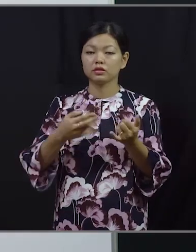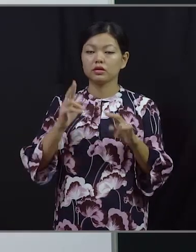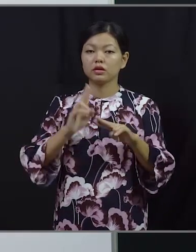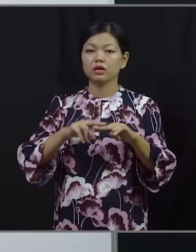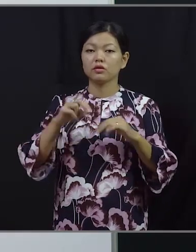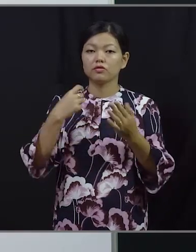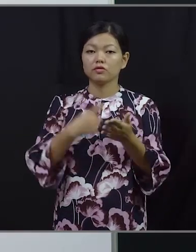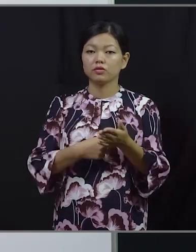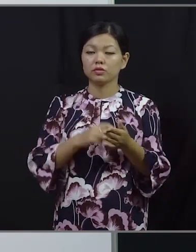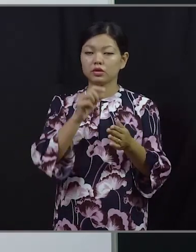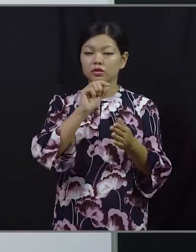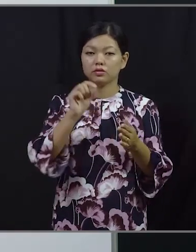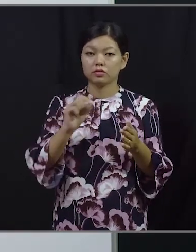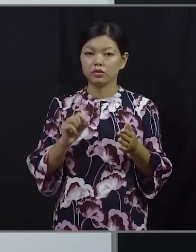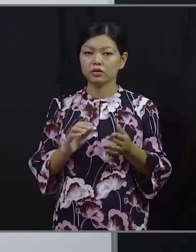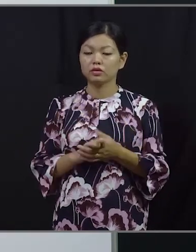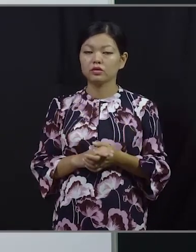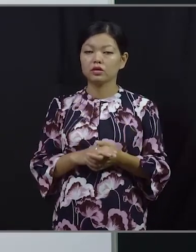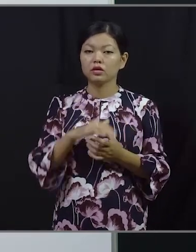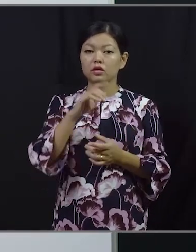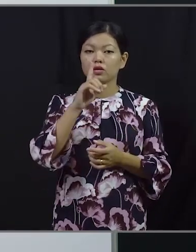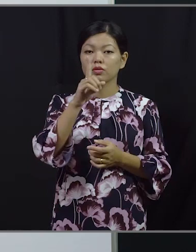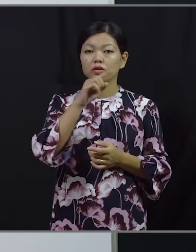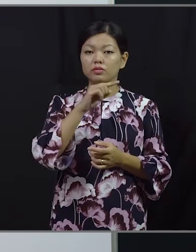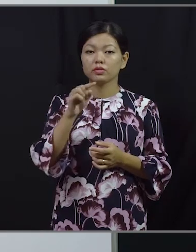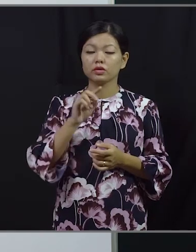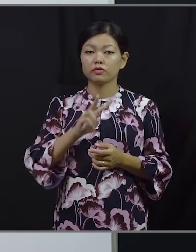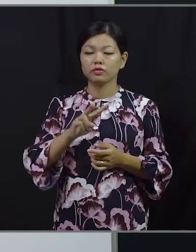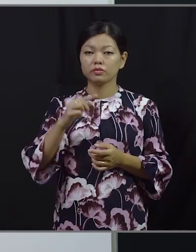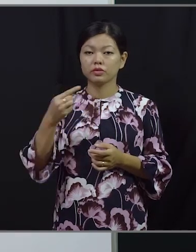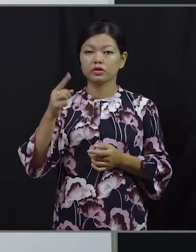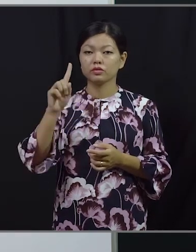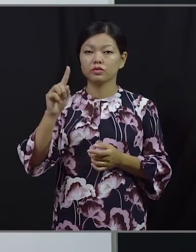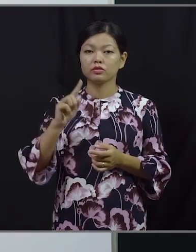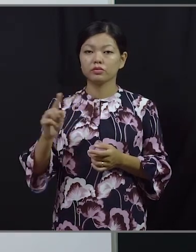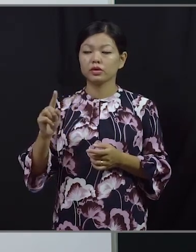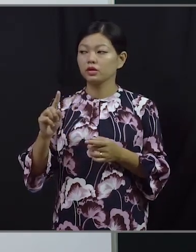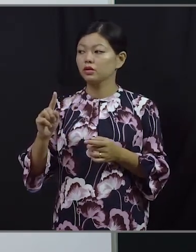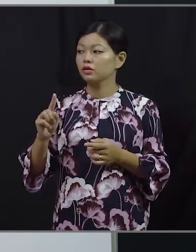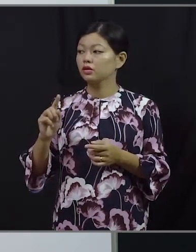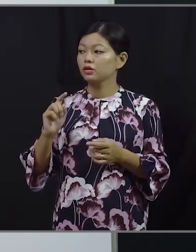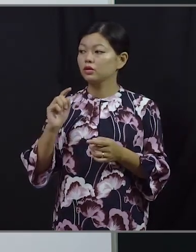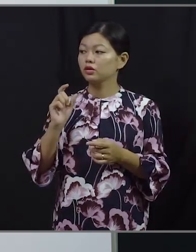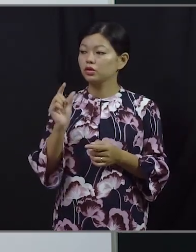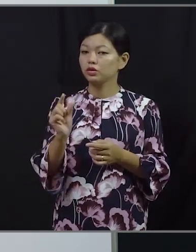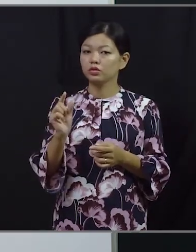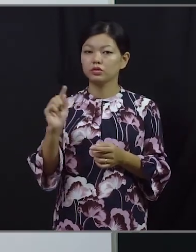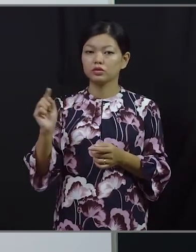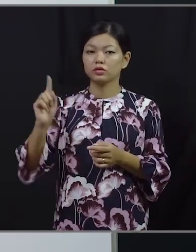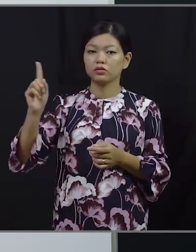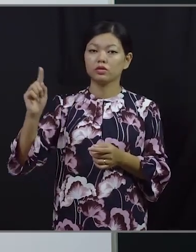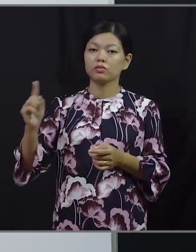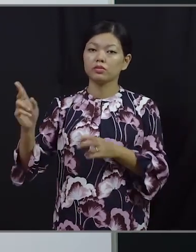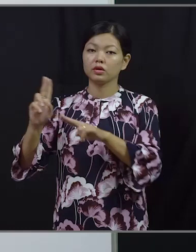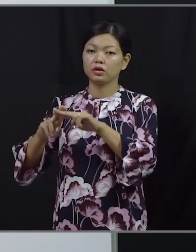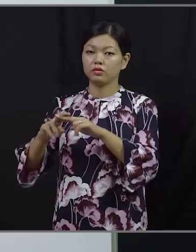by lens formula, I can write 1 by V minus 1 by U equal to what? 1 by F. So